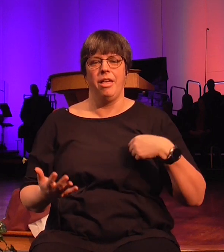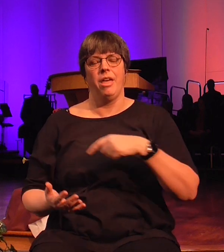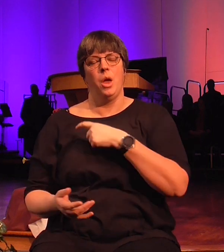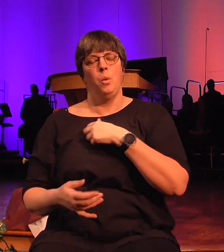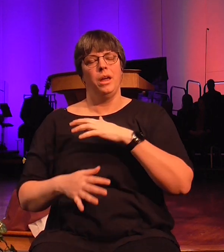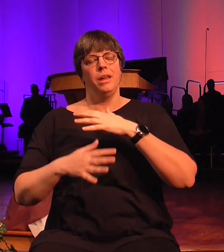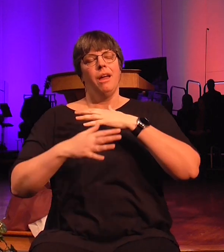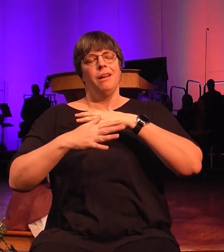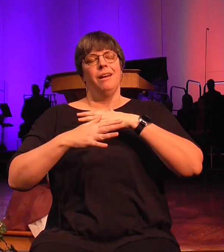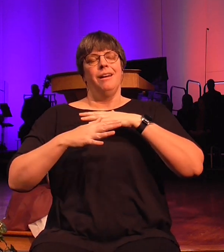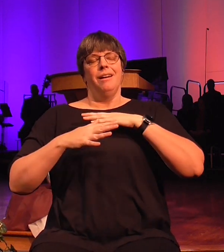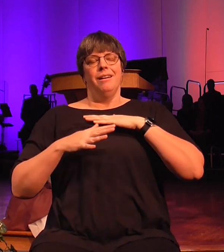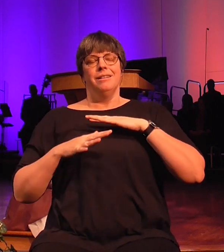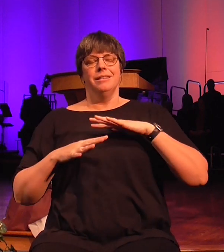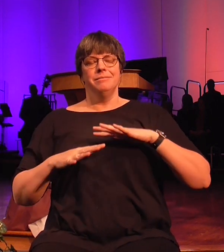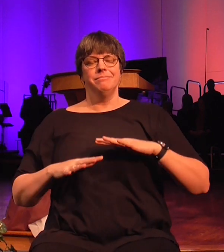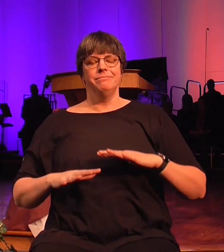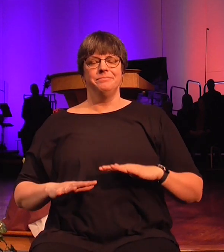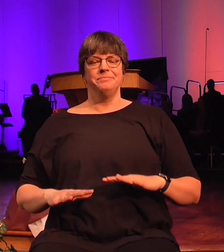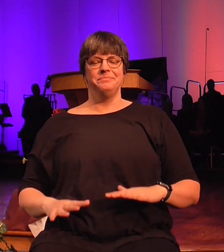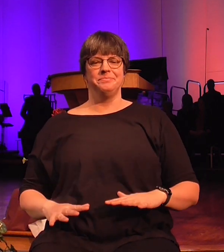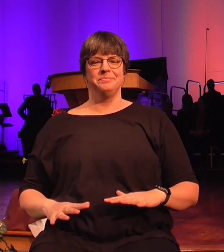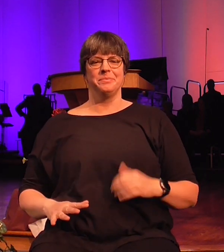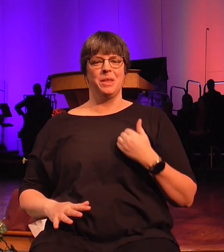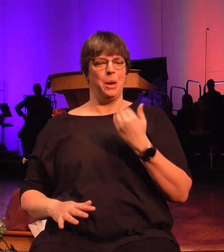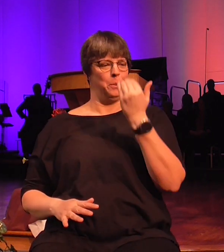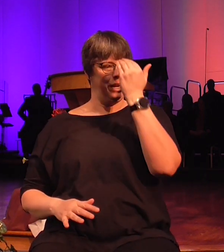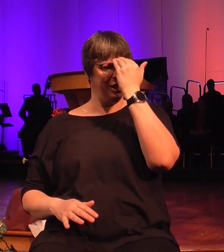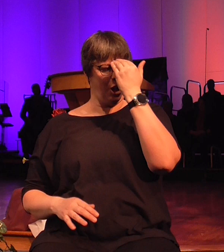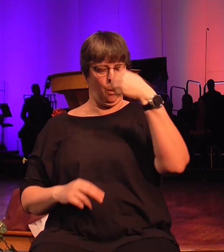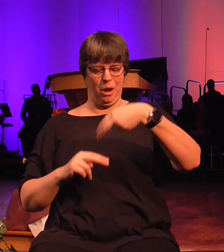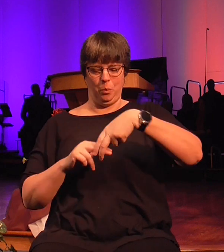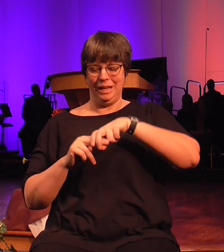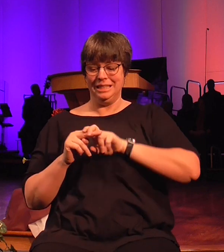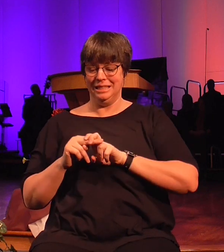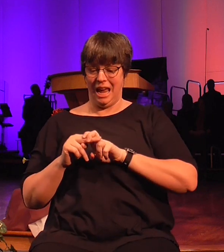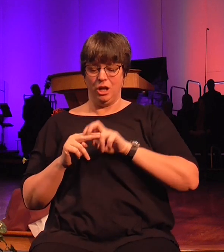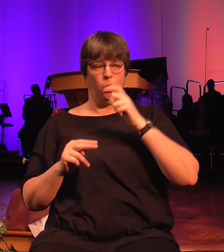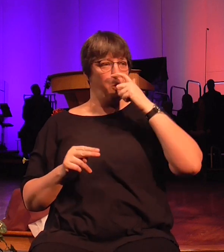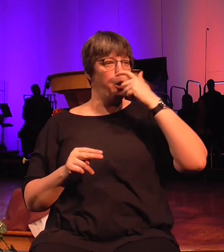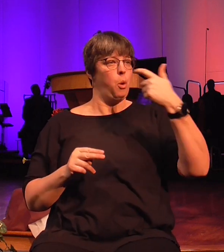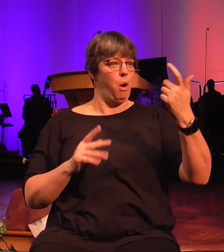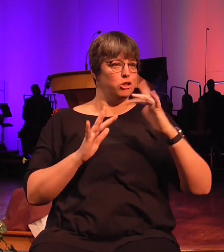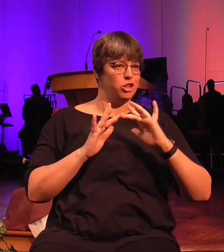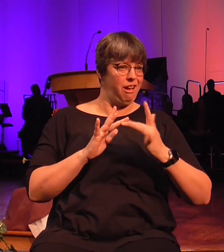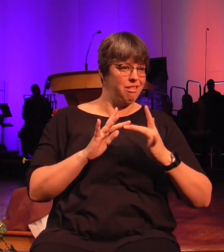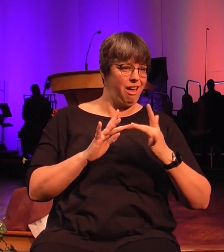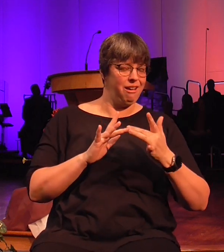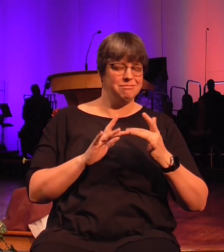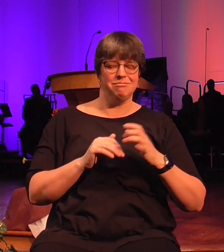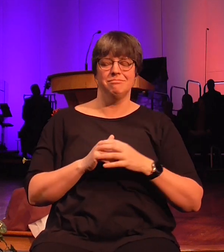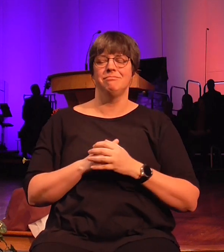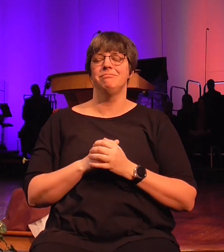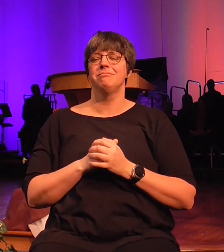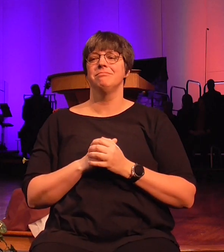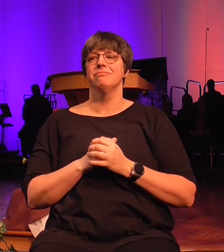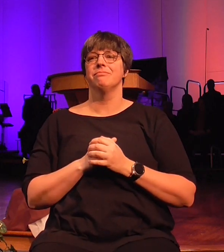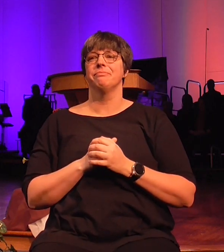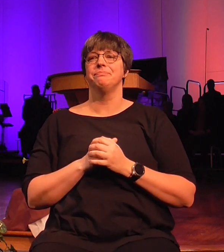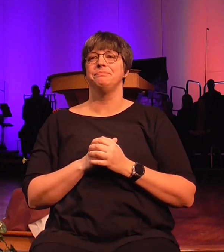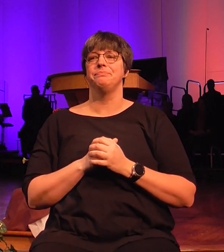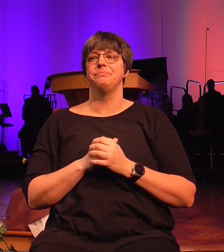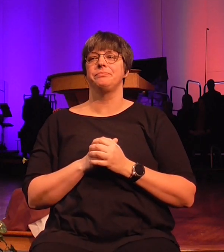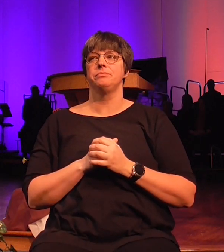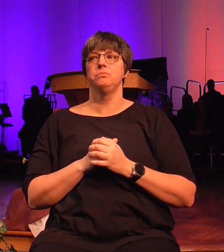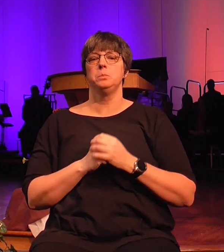in that and know that as we sit in this room or we watch online, that